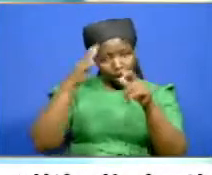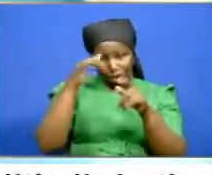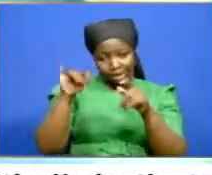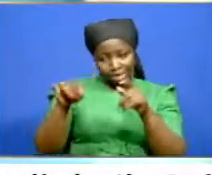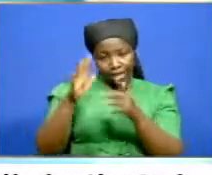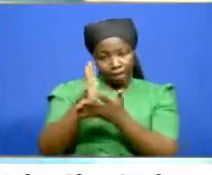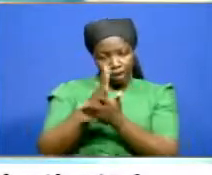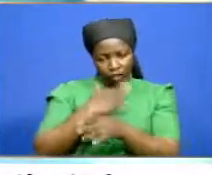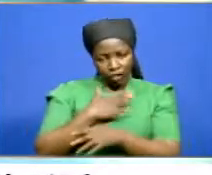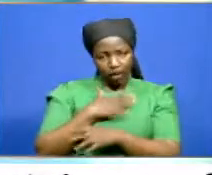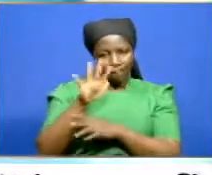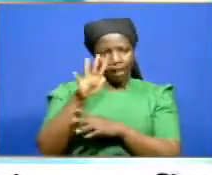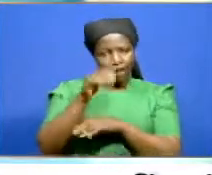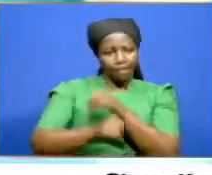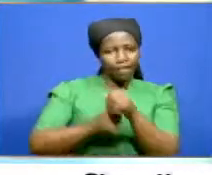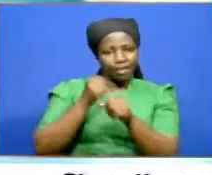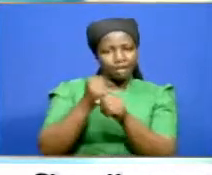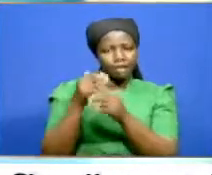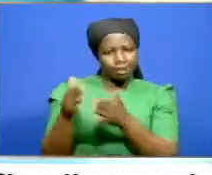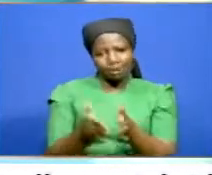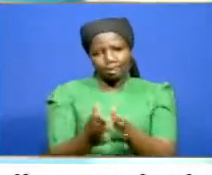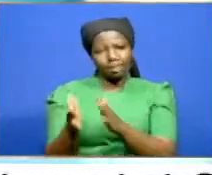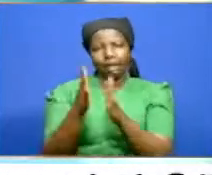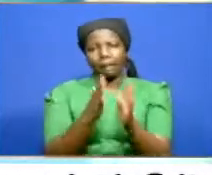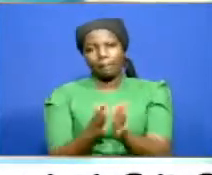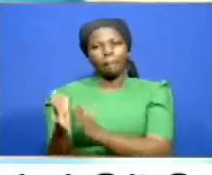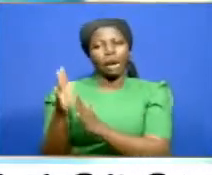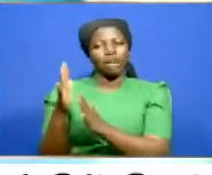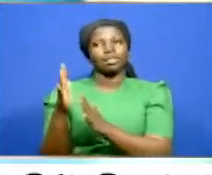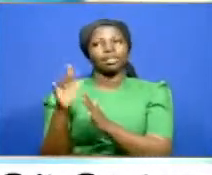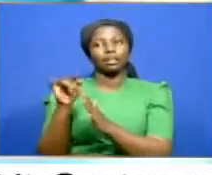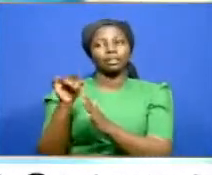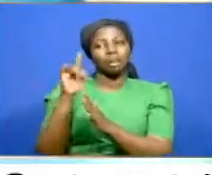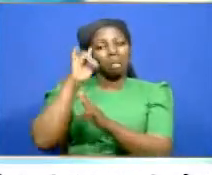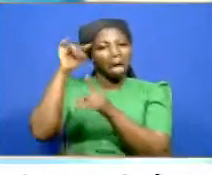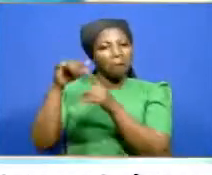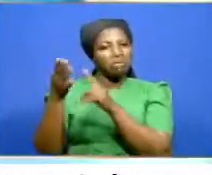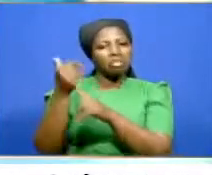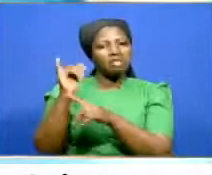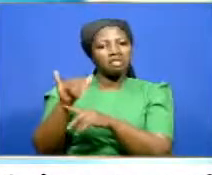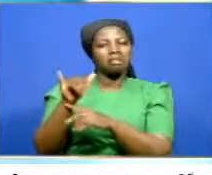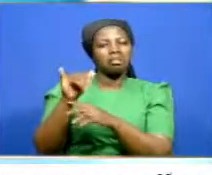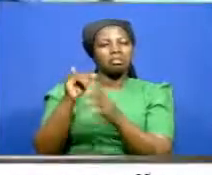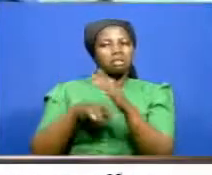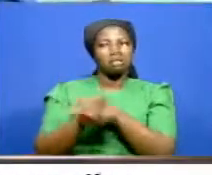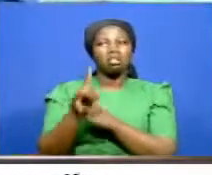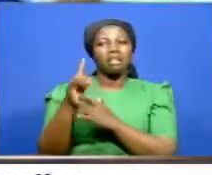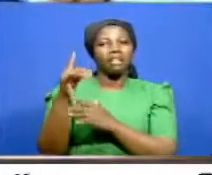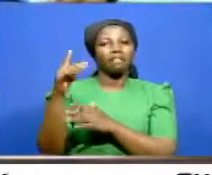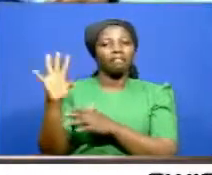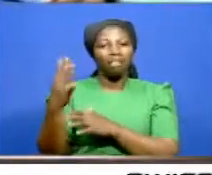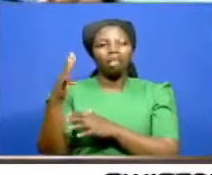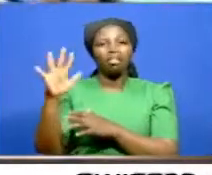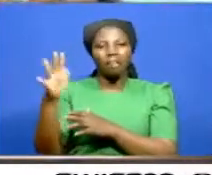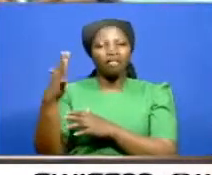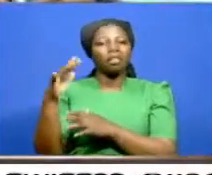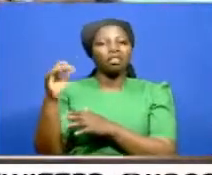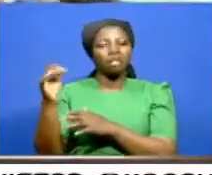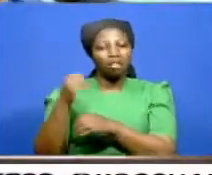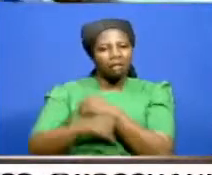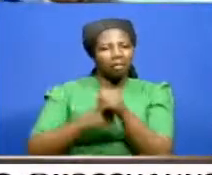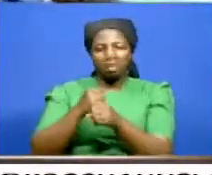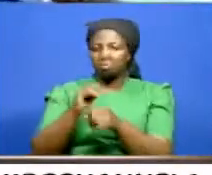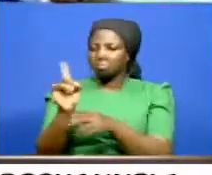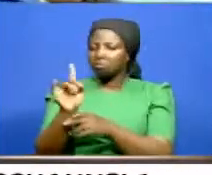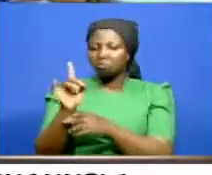5-year strategic plan. In fact, I knew probably we'll achieve it maybe in the fourth year, fifth year. We've done it in just a few months. Yeah. And it's all about